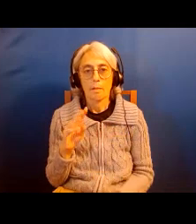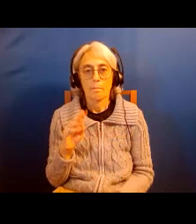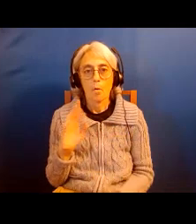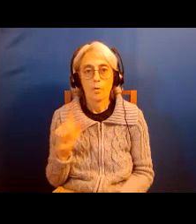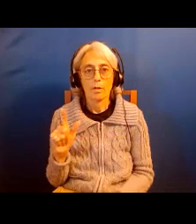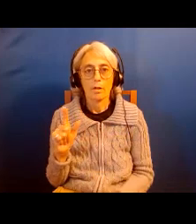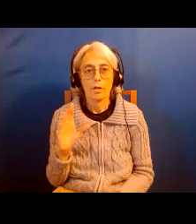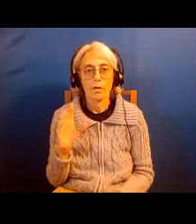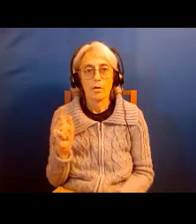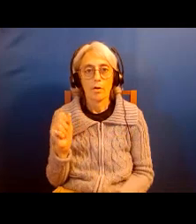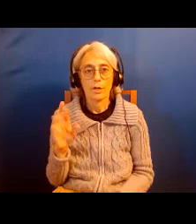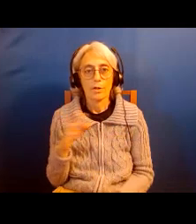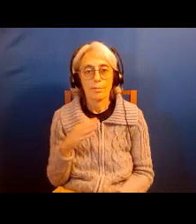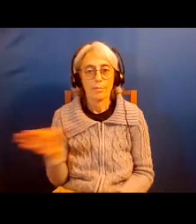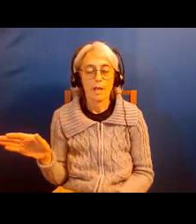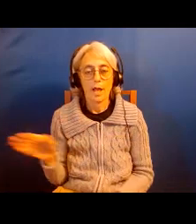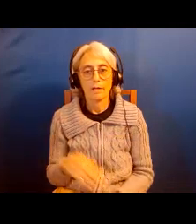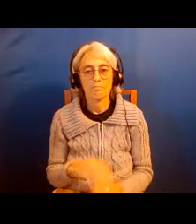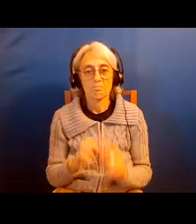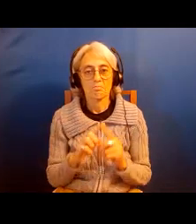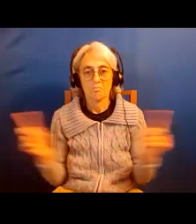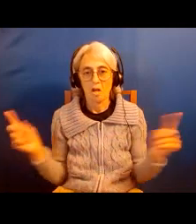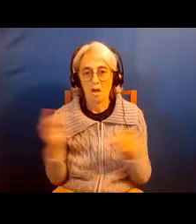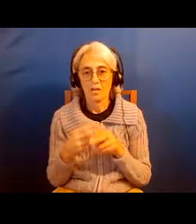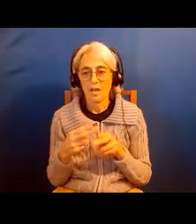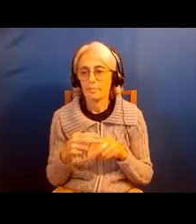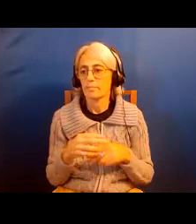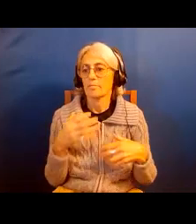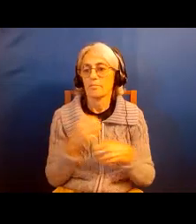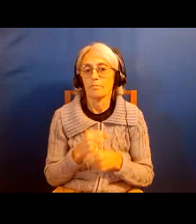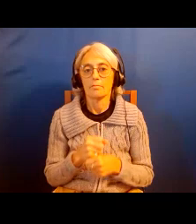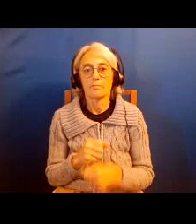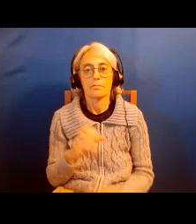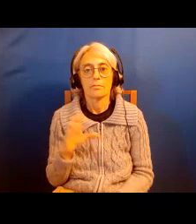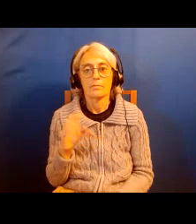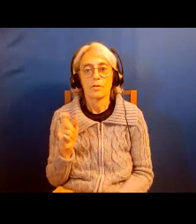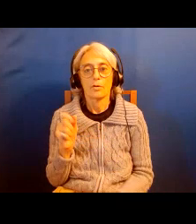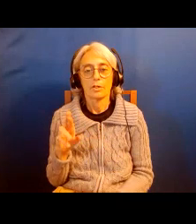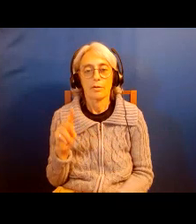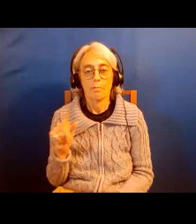is quite the mouthful, so I'll refer to them henceforth as corridor plans.